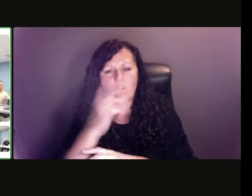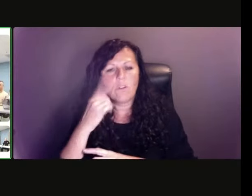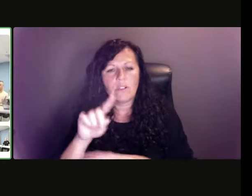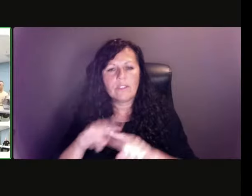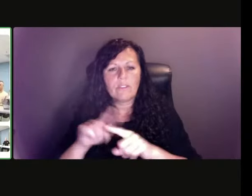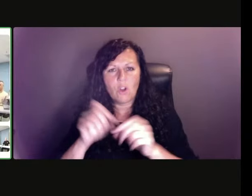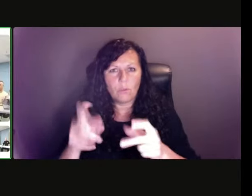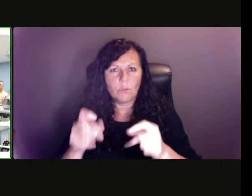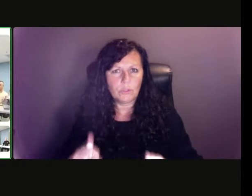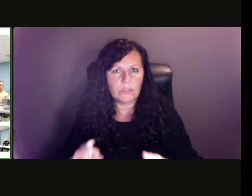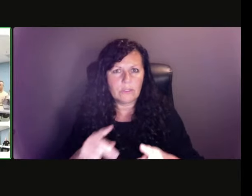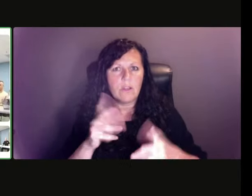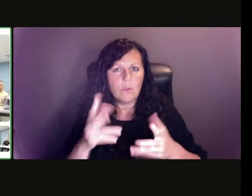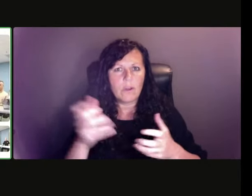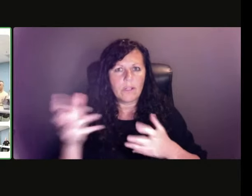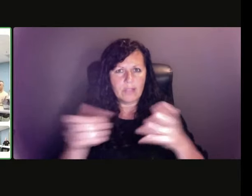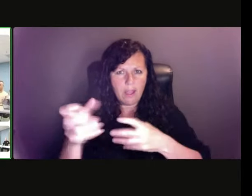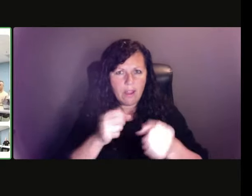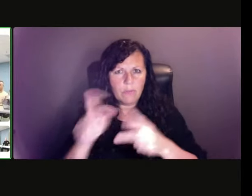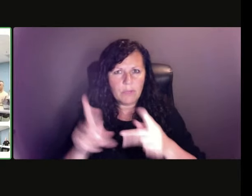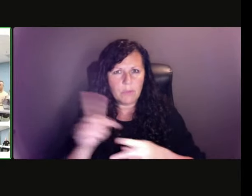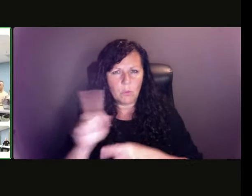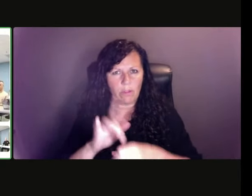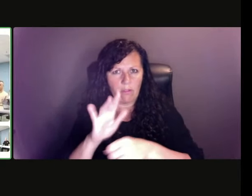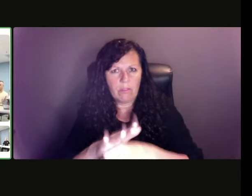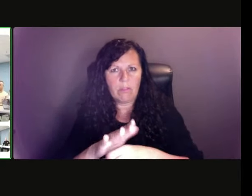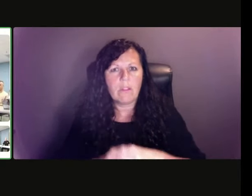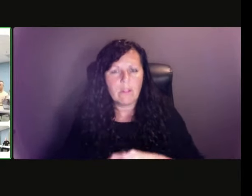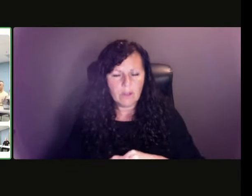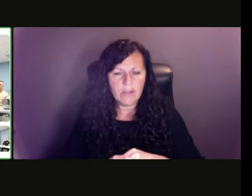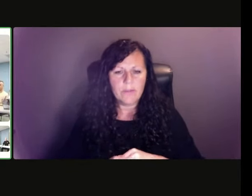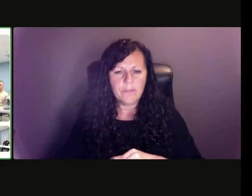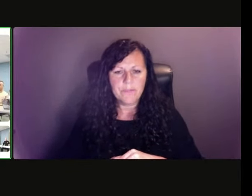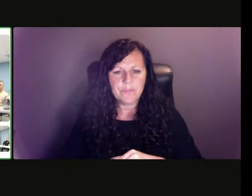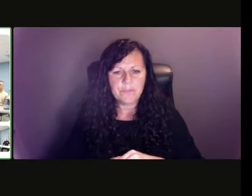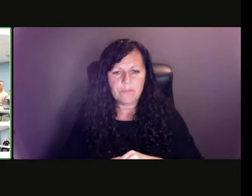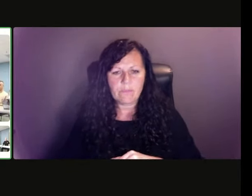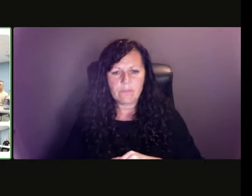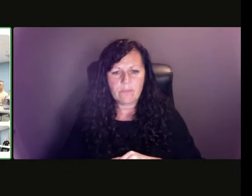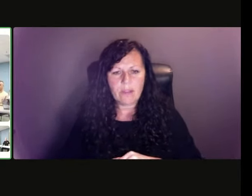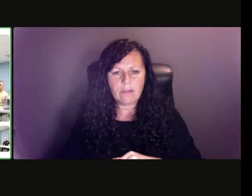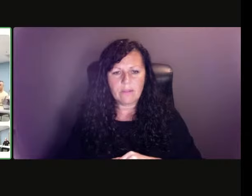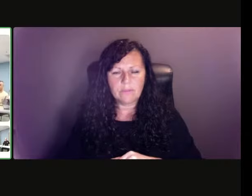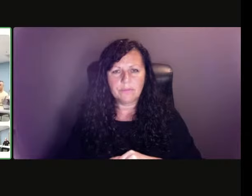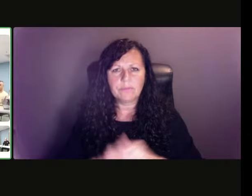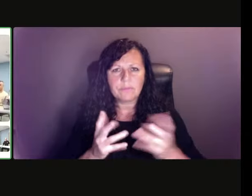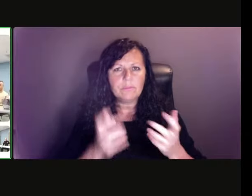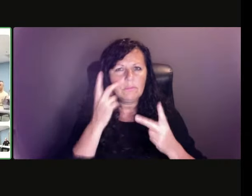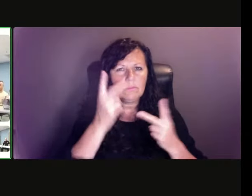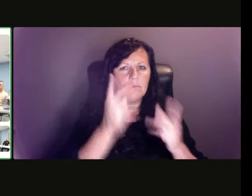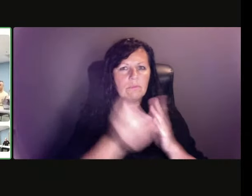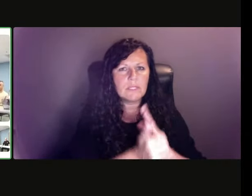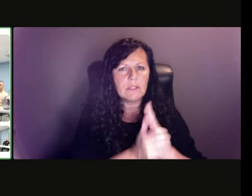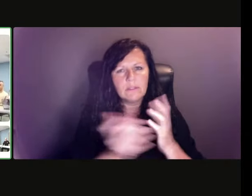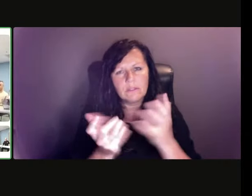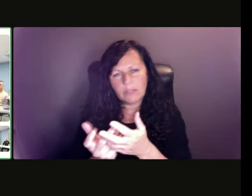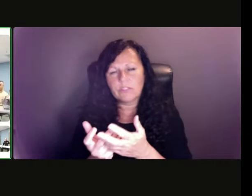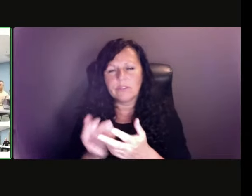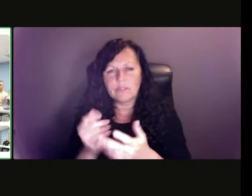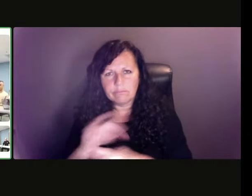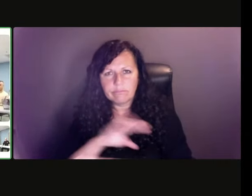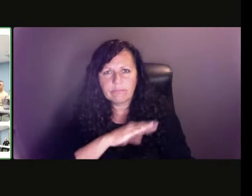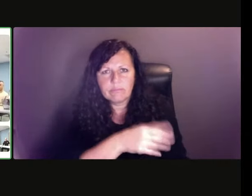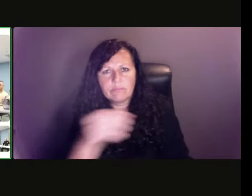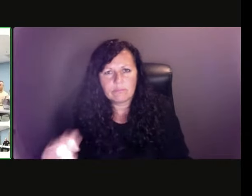vacant positions, also where their skills match up. So I understand that and agree with that approach.